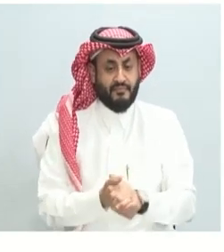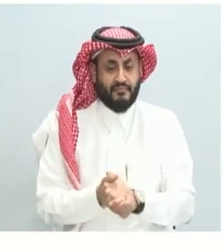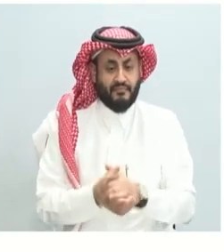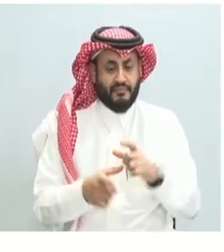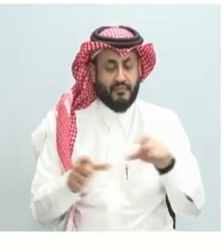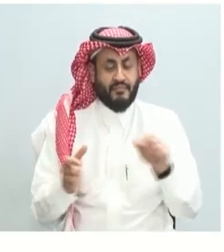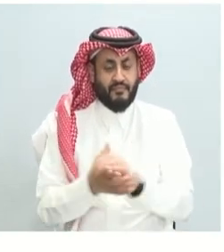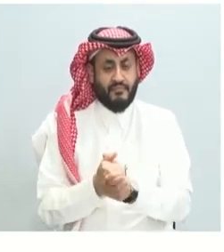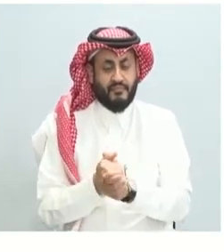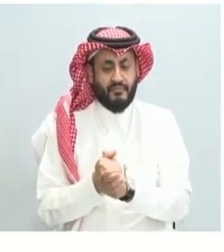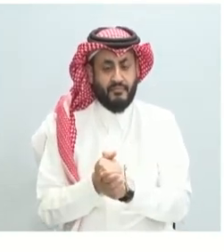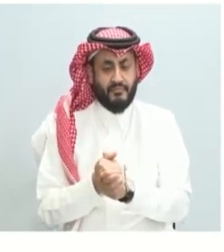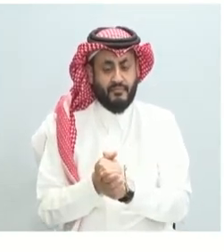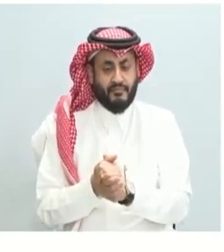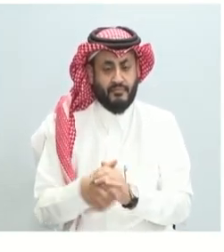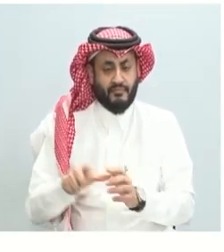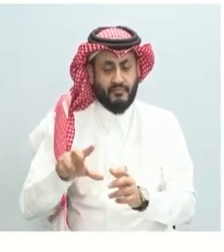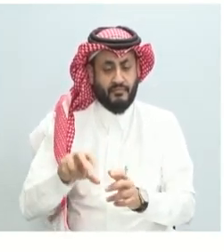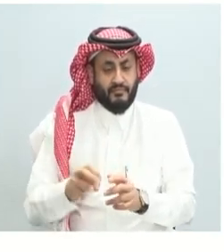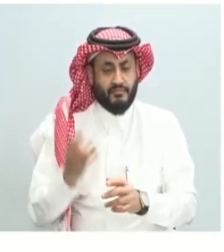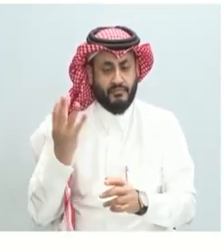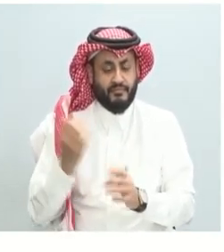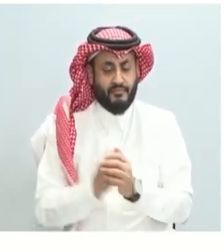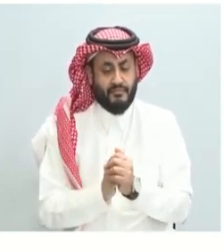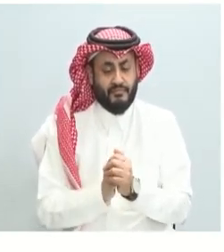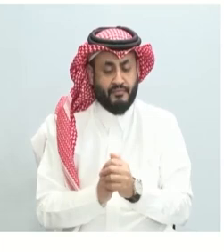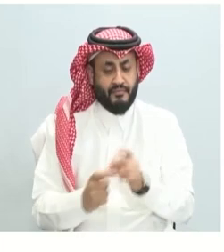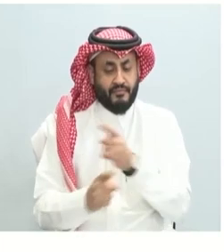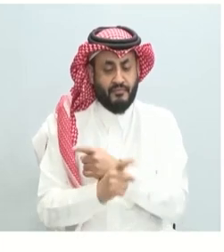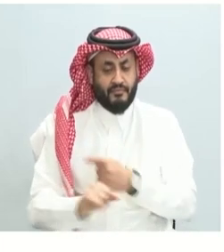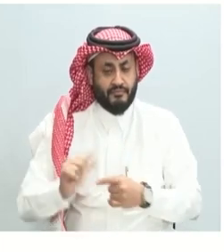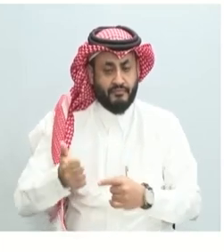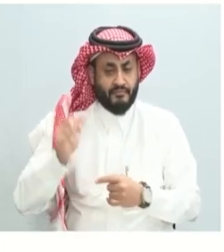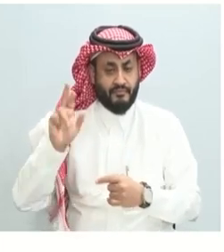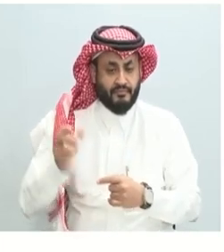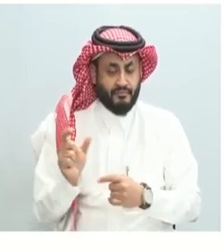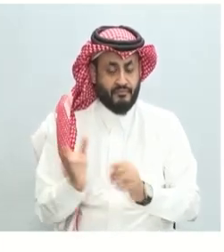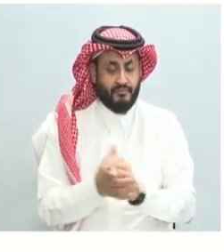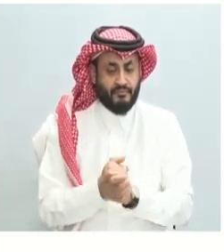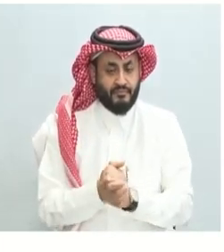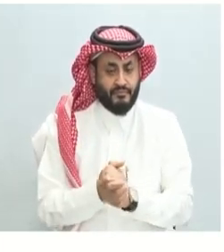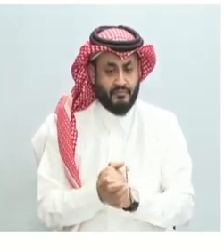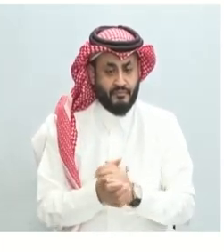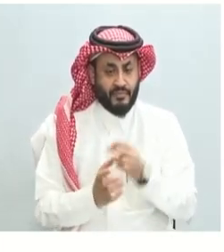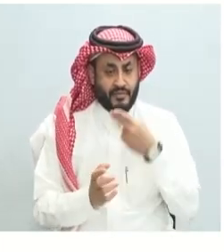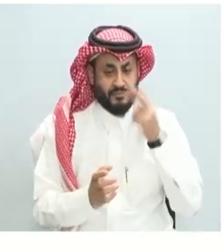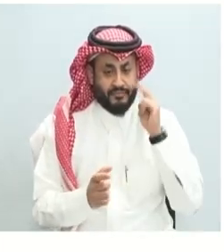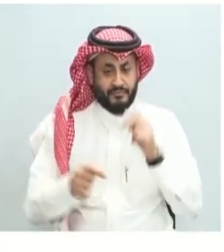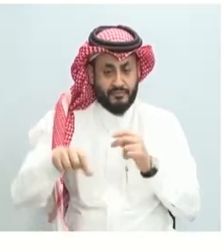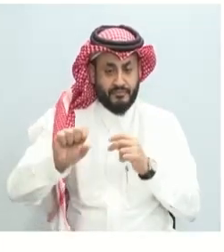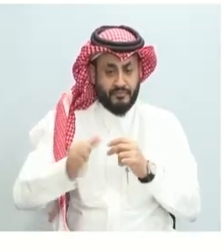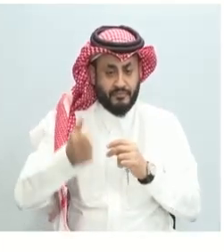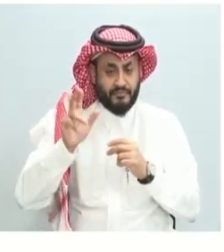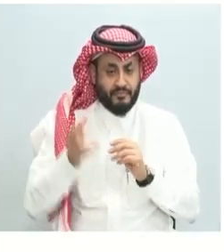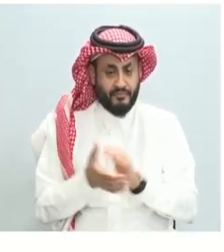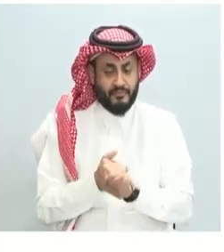is Phonics on page 24. This lesson will be presented by me, teacher Mazen Al-Harbi, and the sign